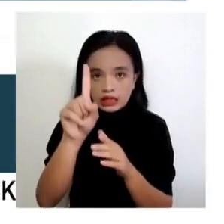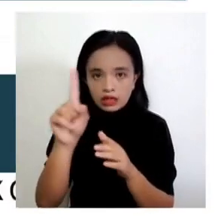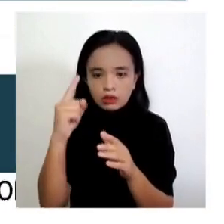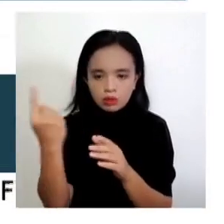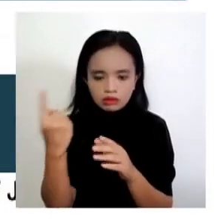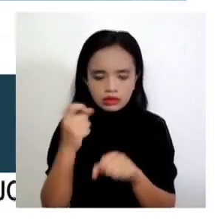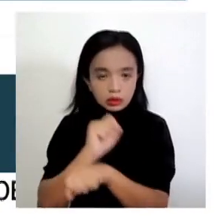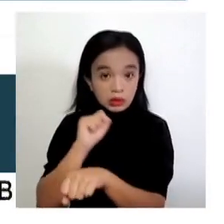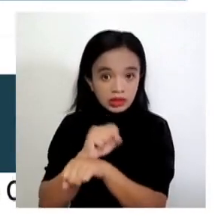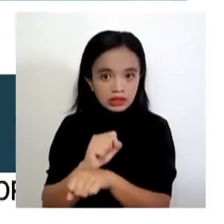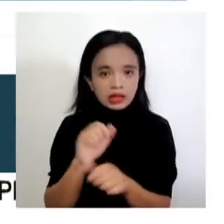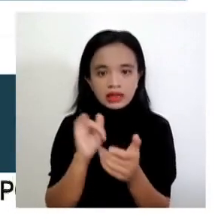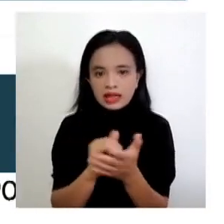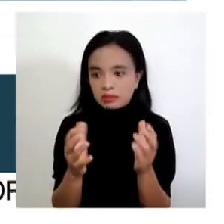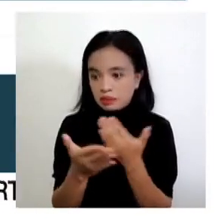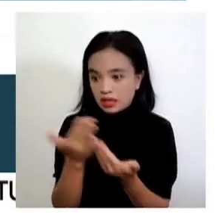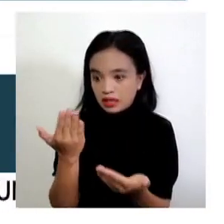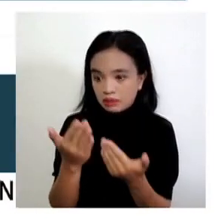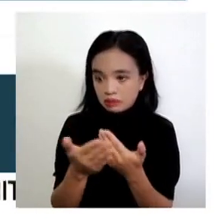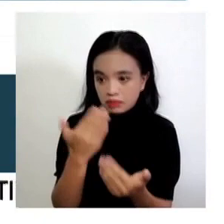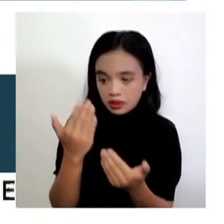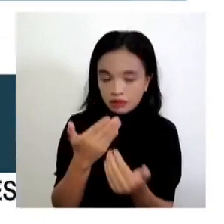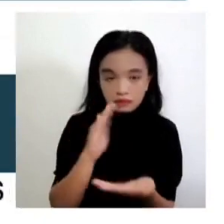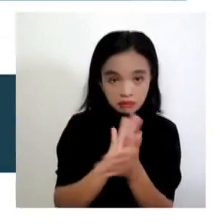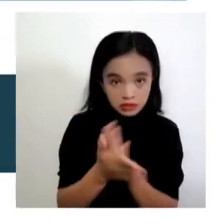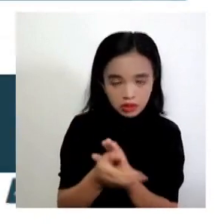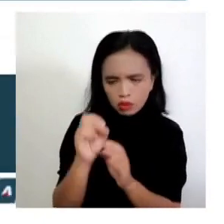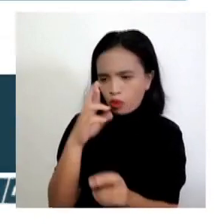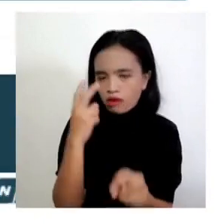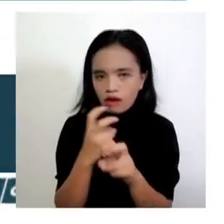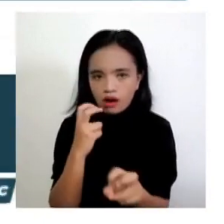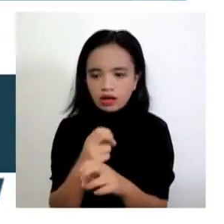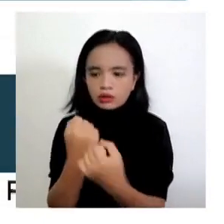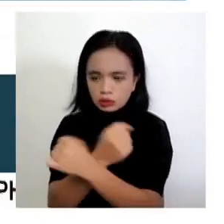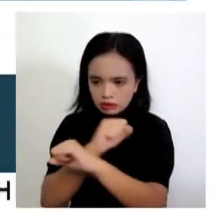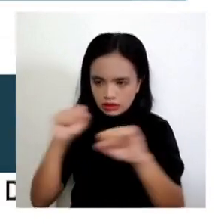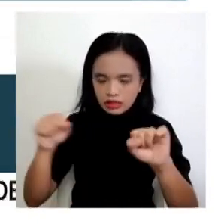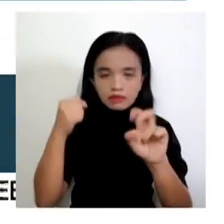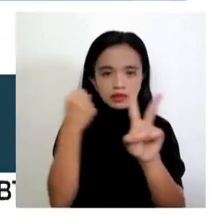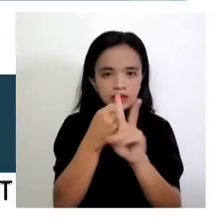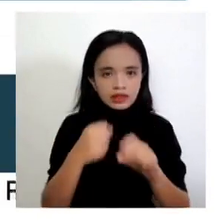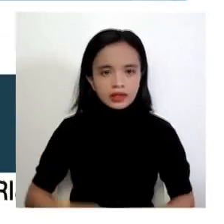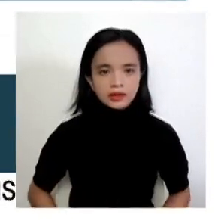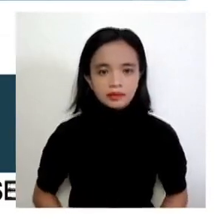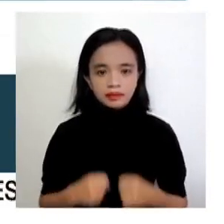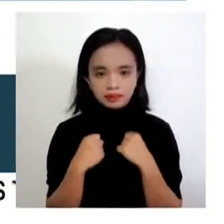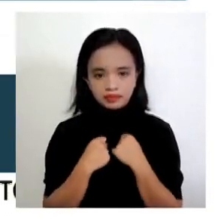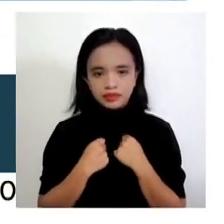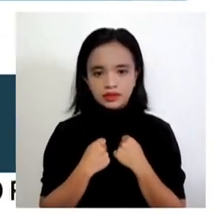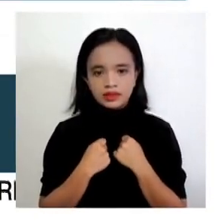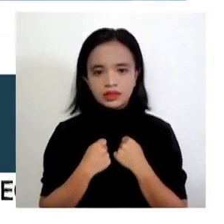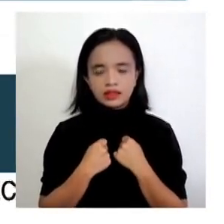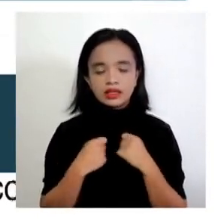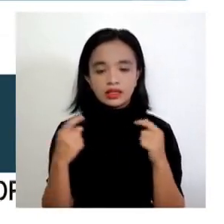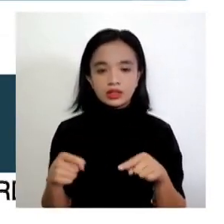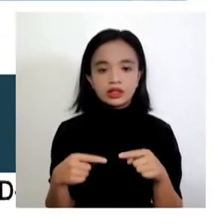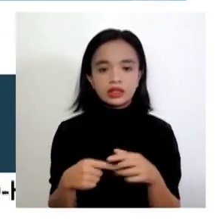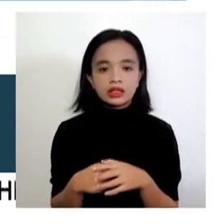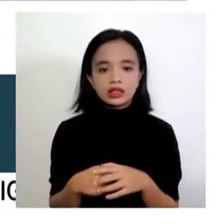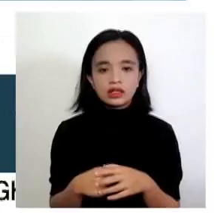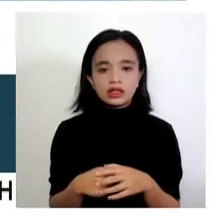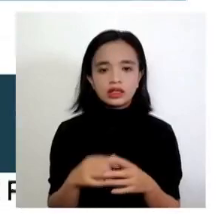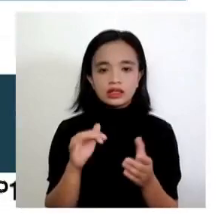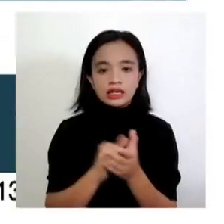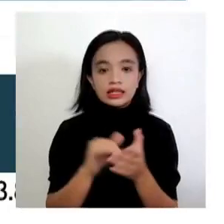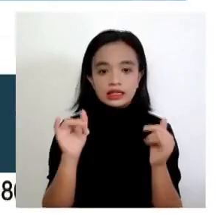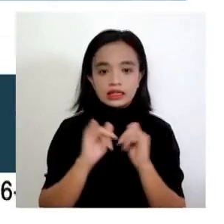Will that make it easier or harder to rescue the victim survivors and to crack down on these syndicates? That remains